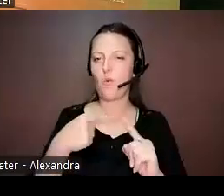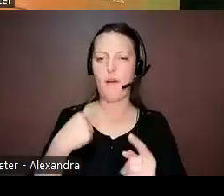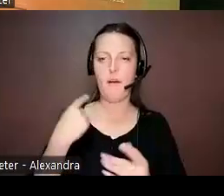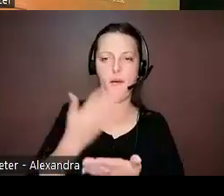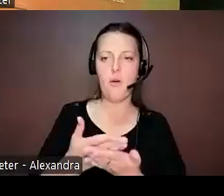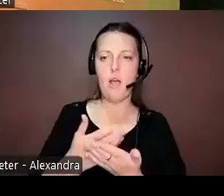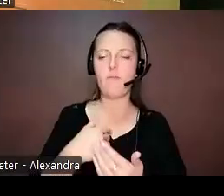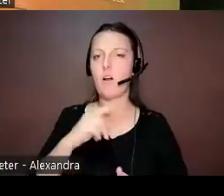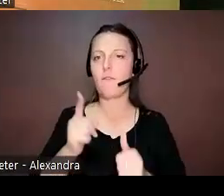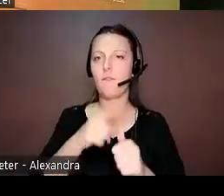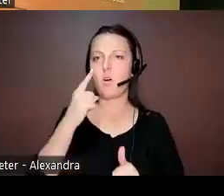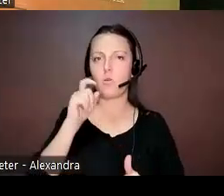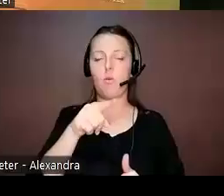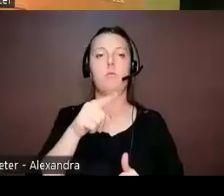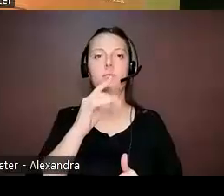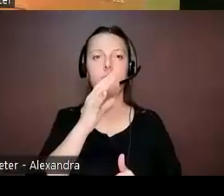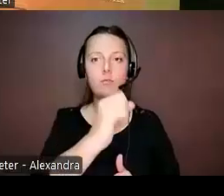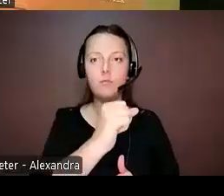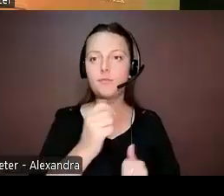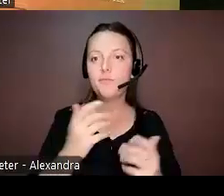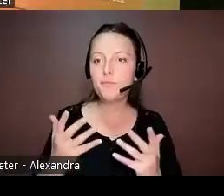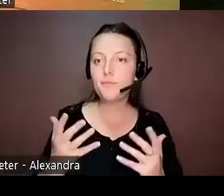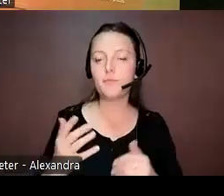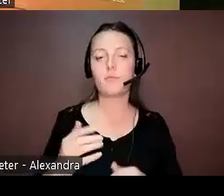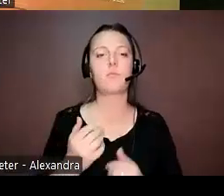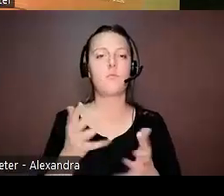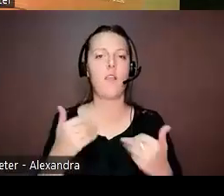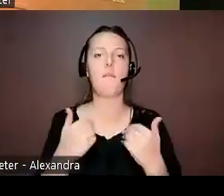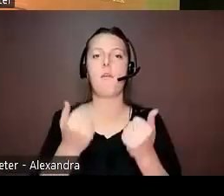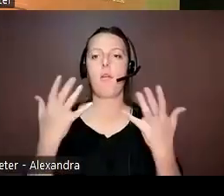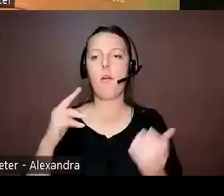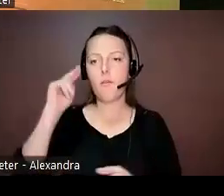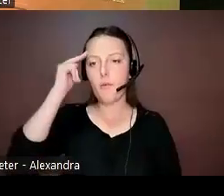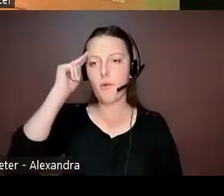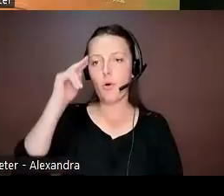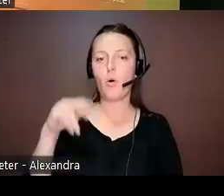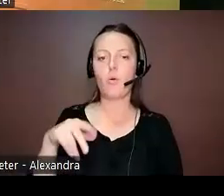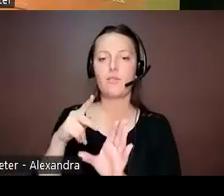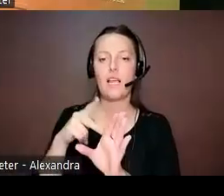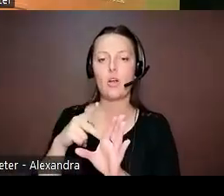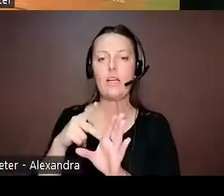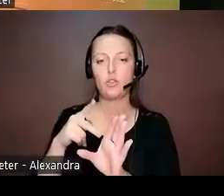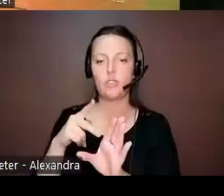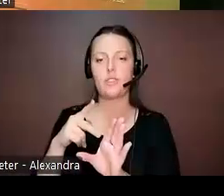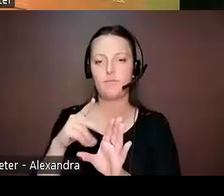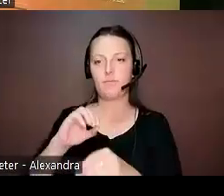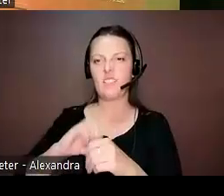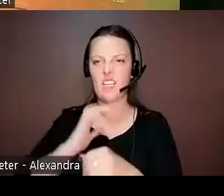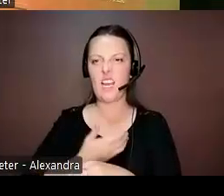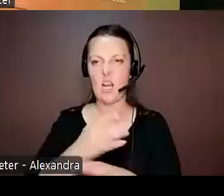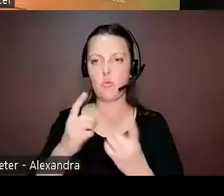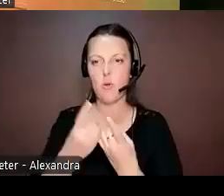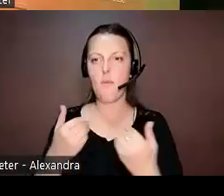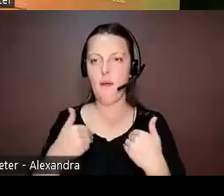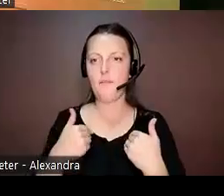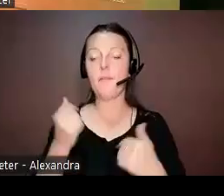that there's a lot of neuropsychiatry in our department. In fact, if you